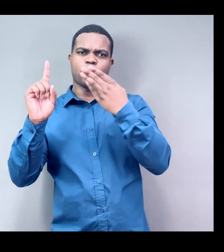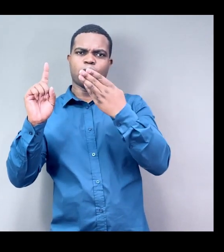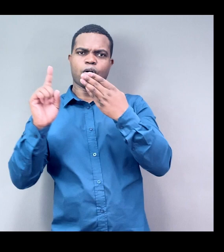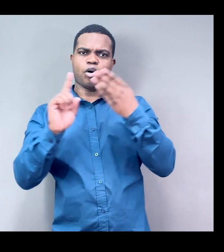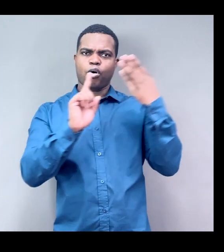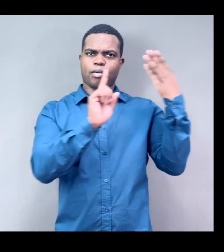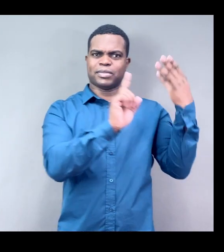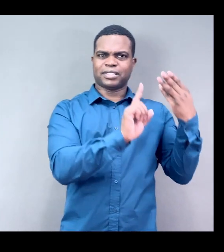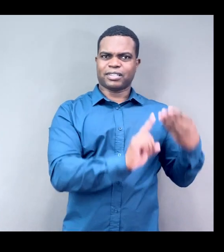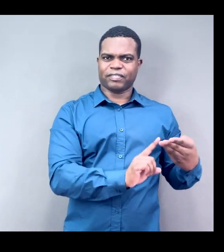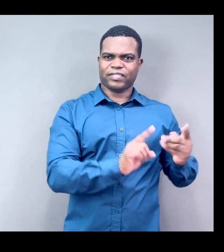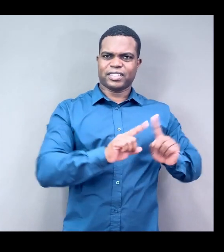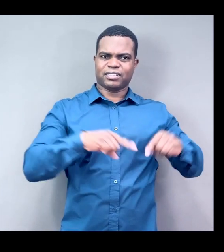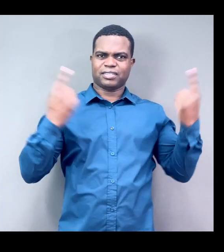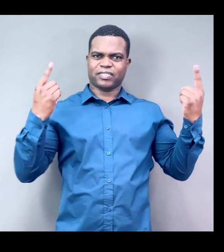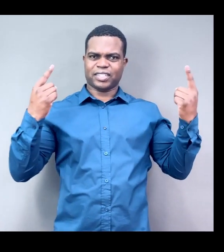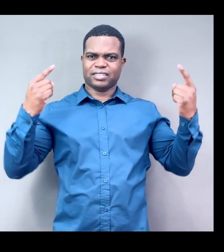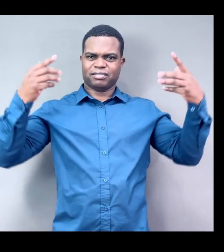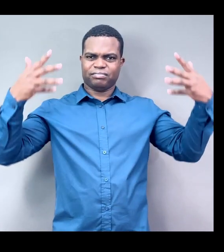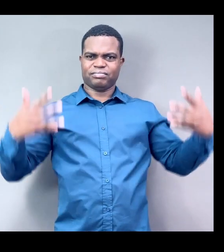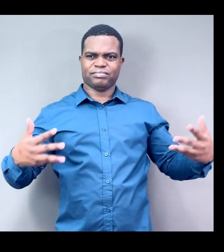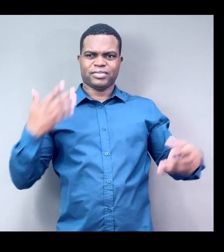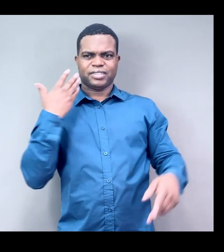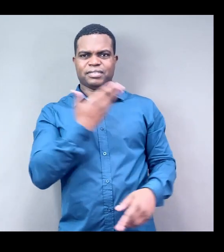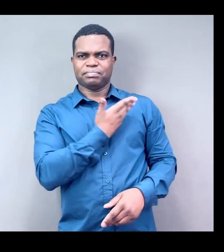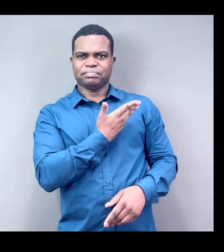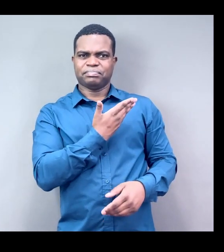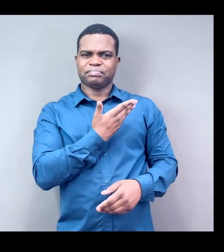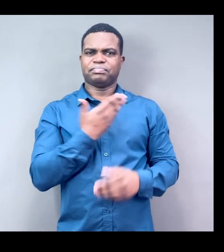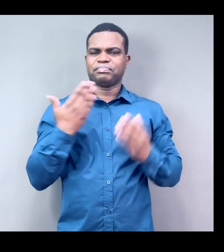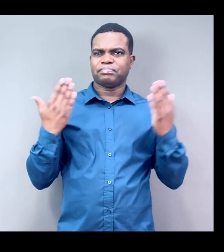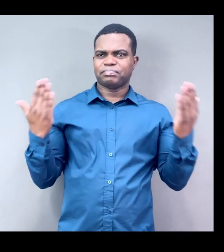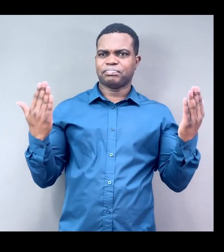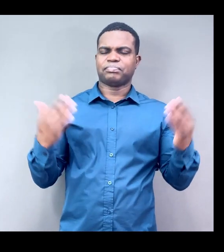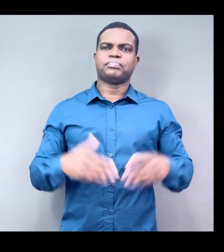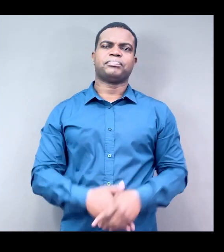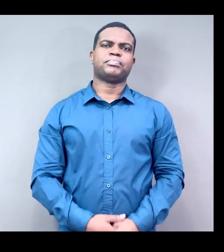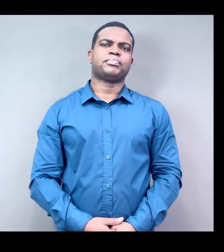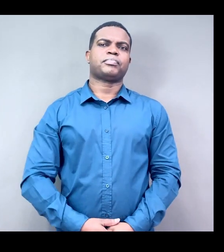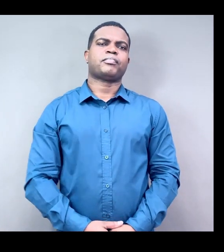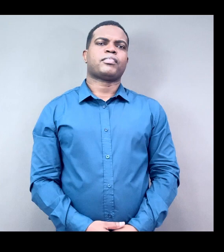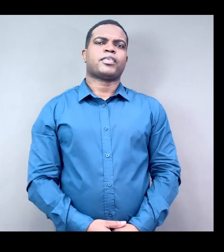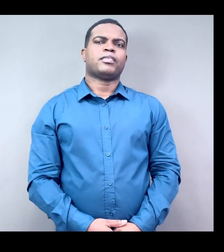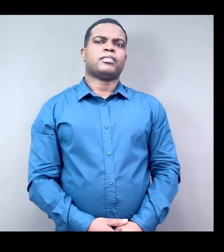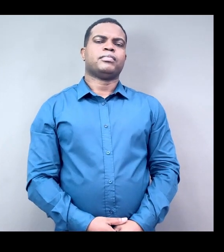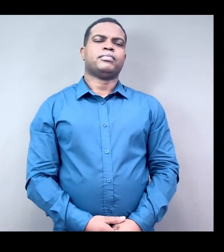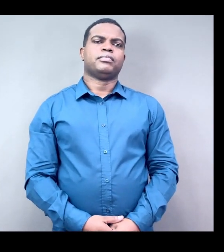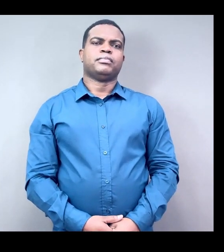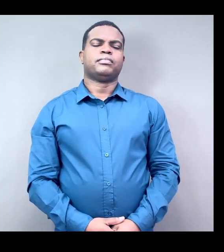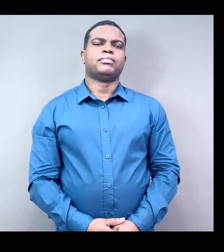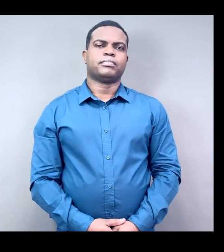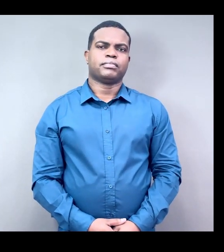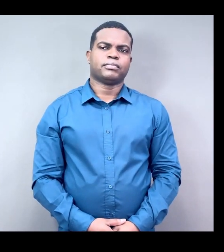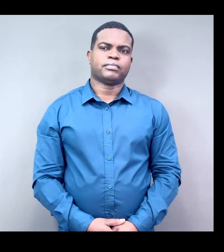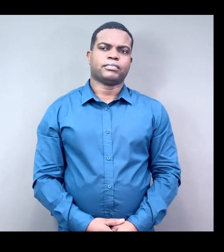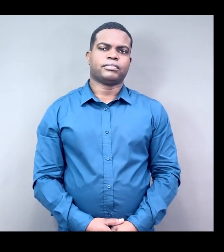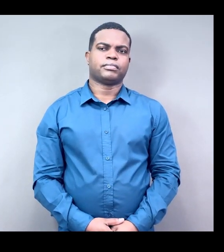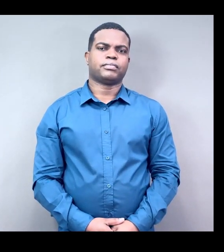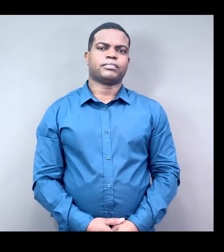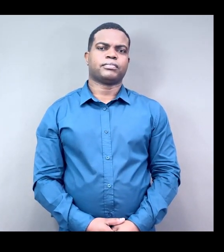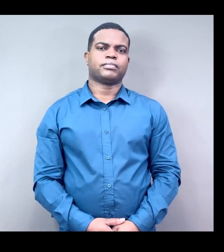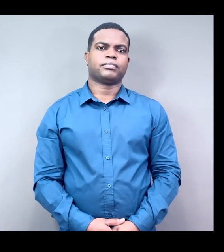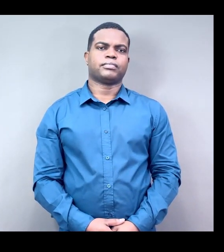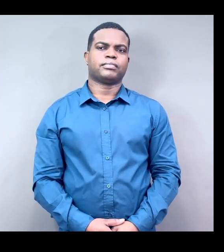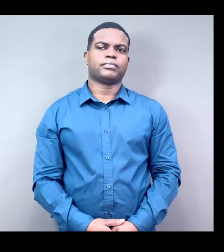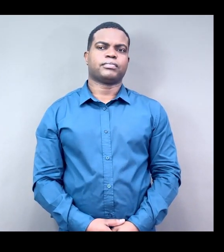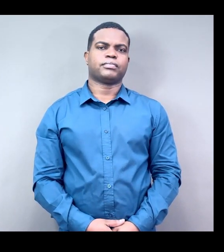Let's look at the differences between goals and objectives. Here listed, we have 4